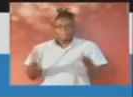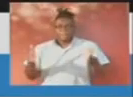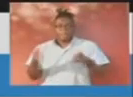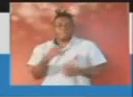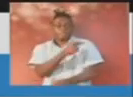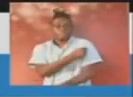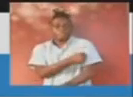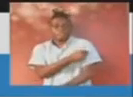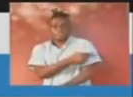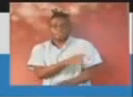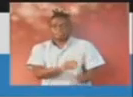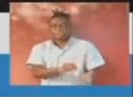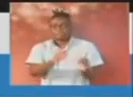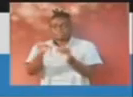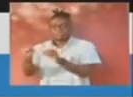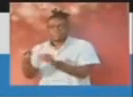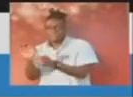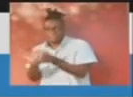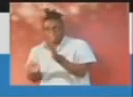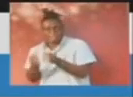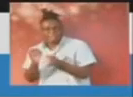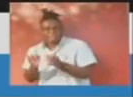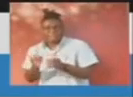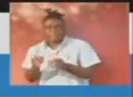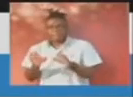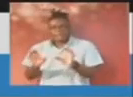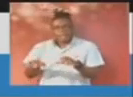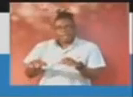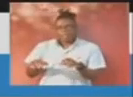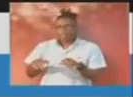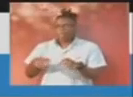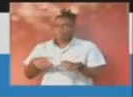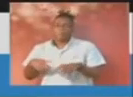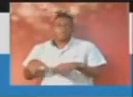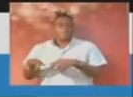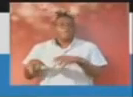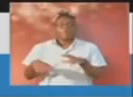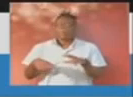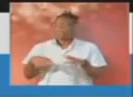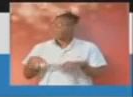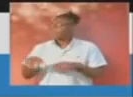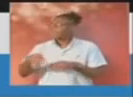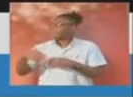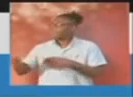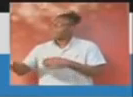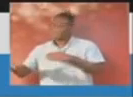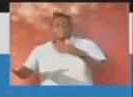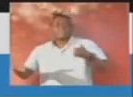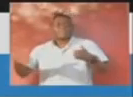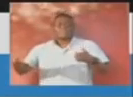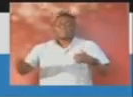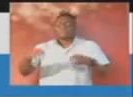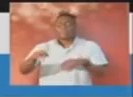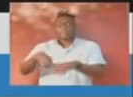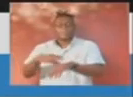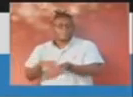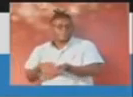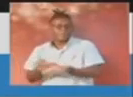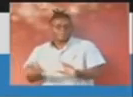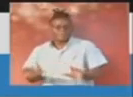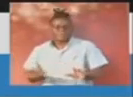aid major COVID-19 hospitals, Couva Hospital and Multi-Training Facility, Arima General Hospital, and Cora